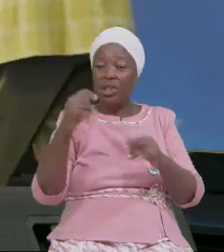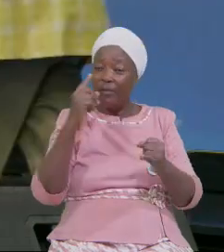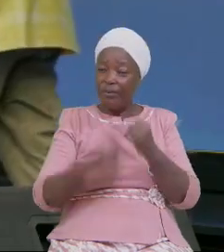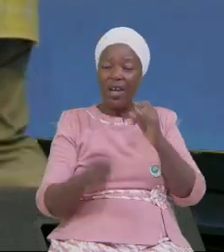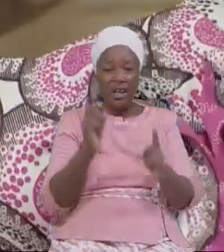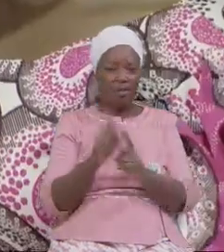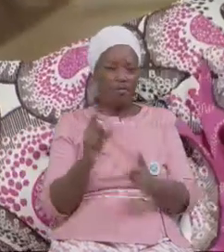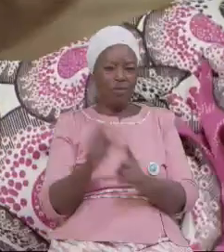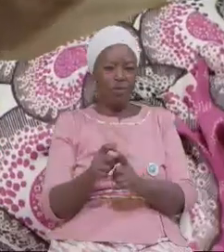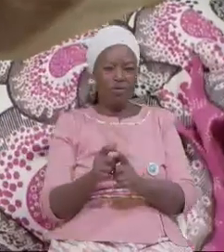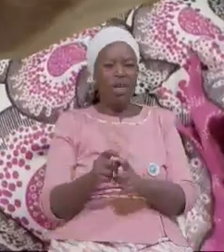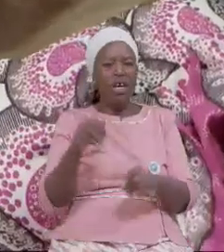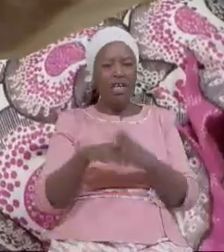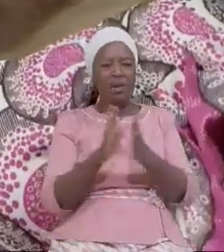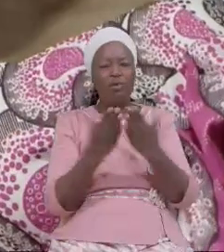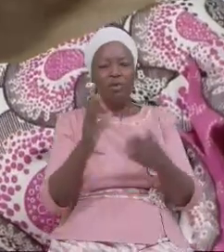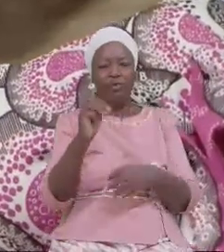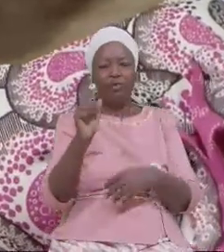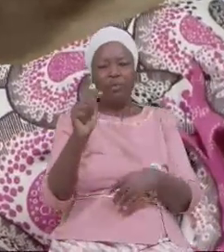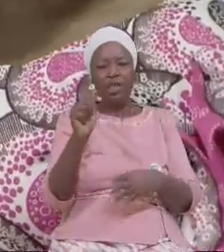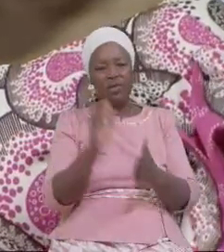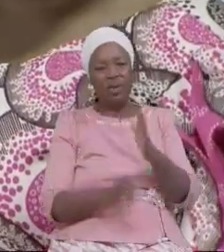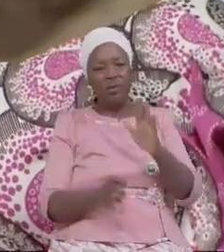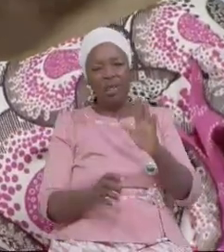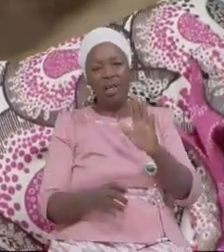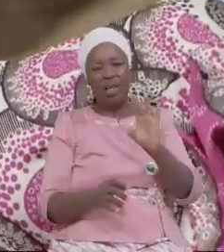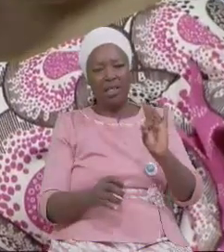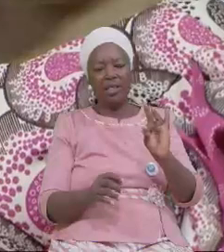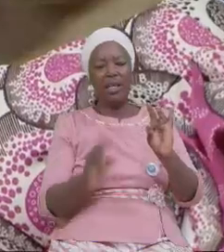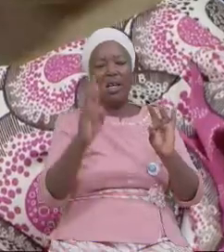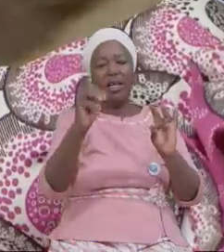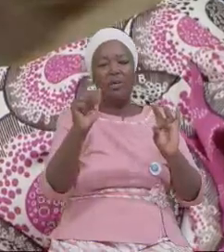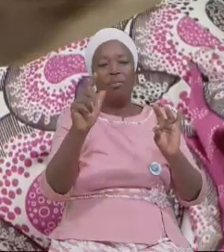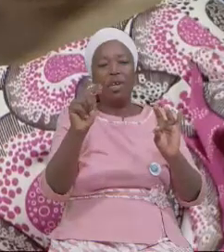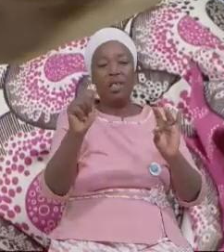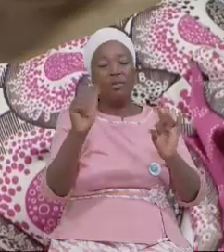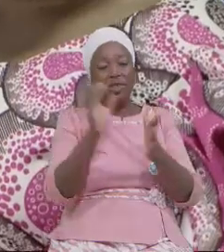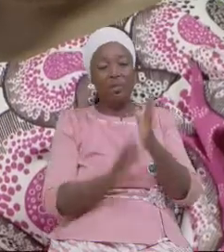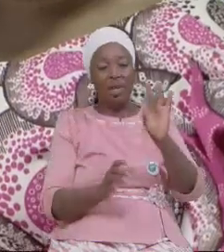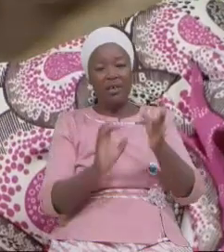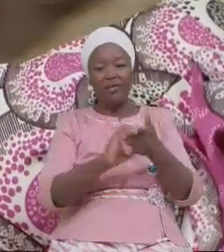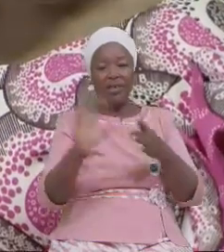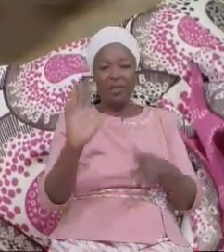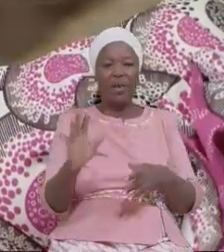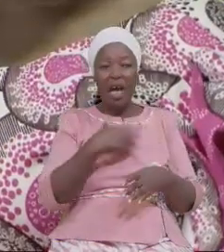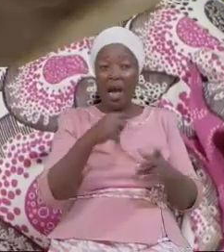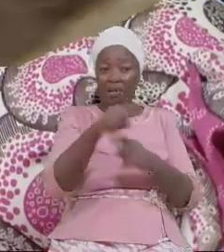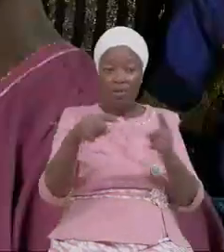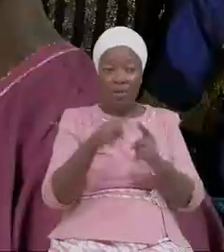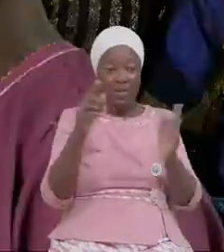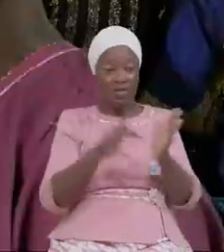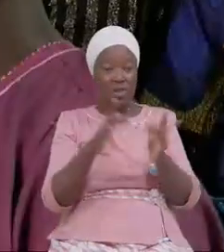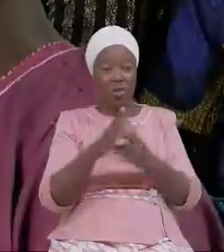at Matthew chapter 8. In Matthew chapter 8, verse 5, and when Jesus was